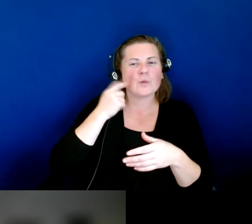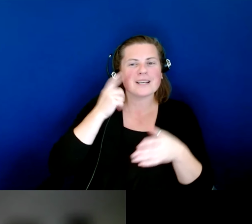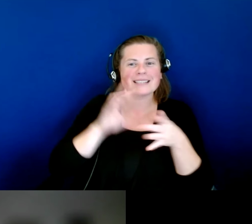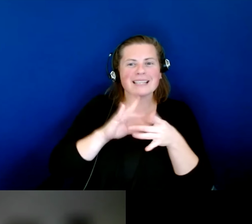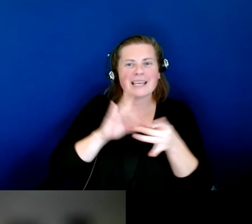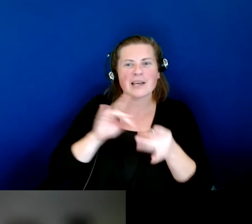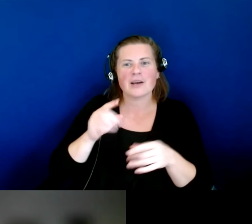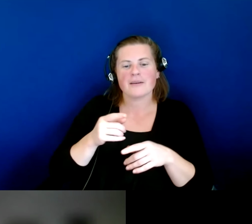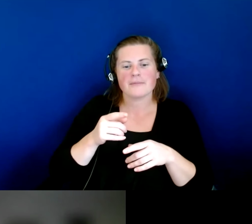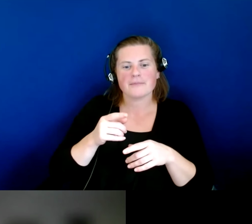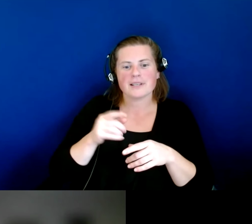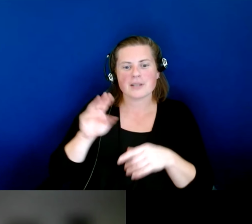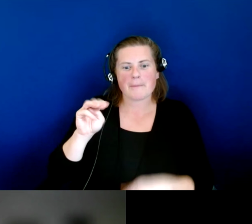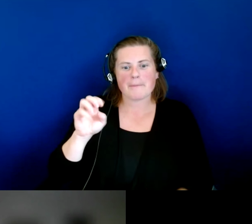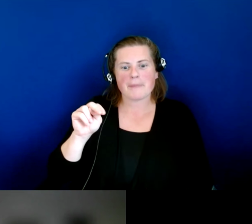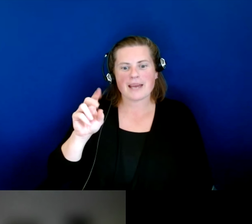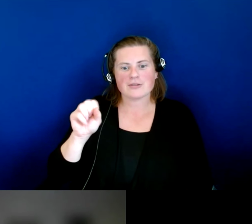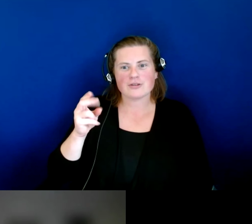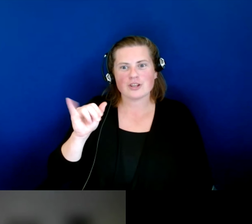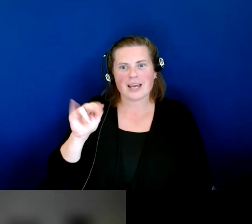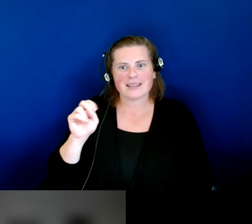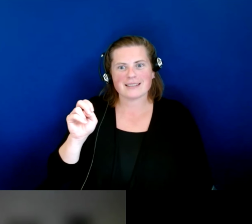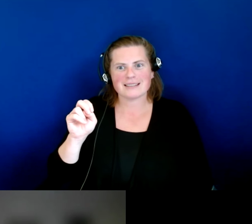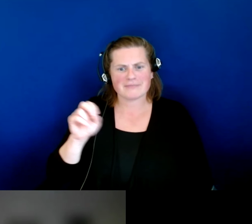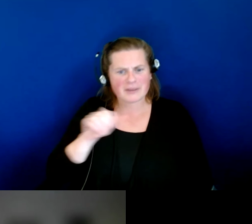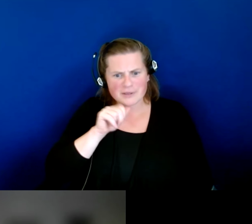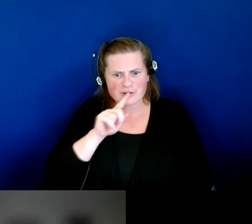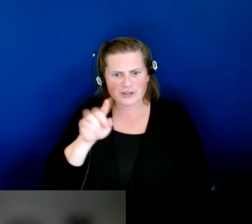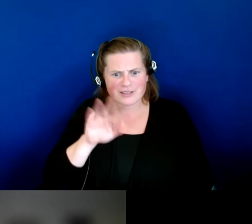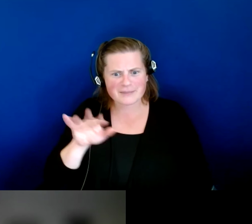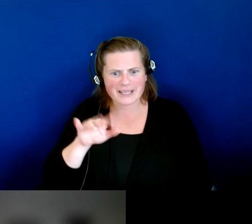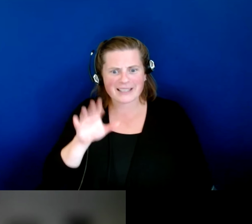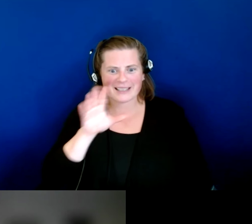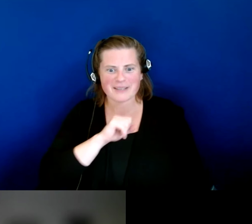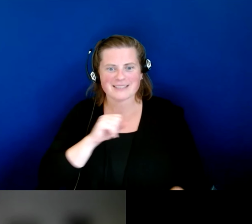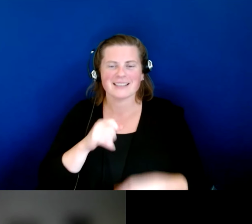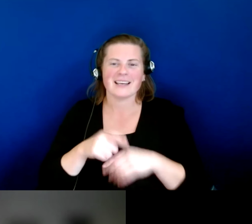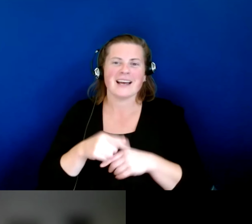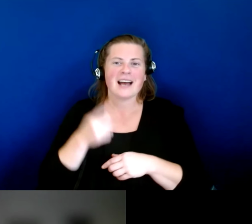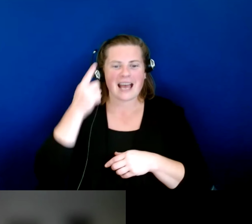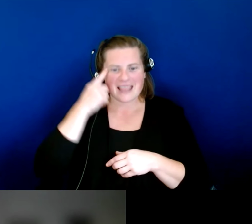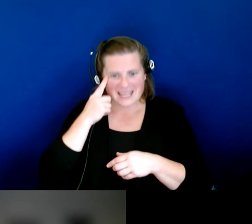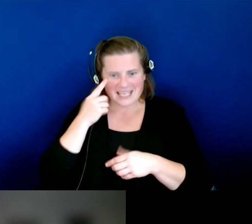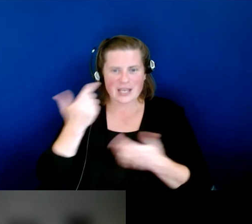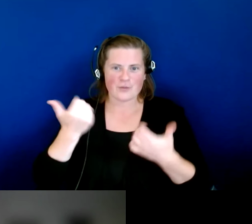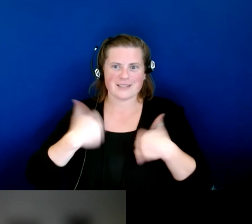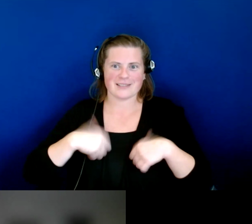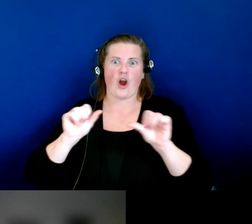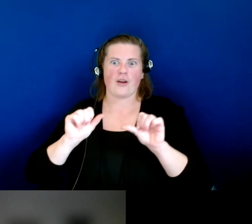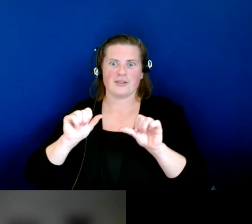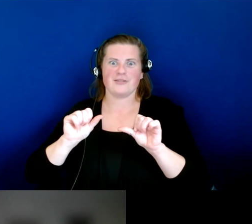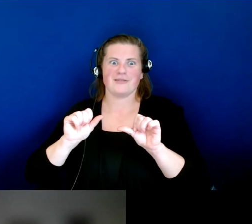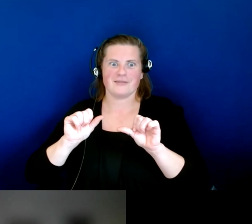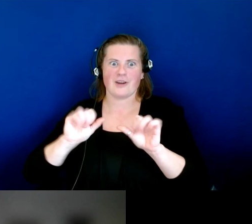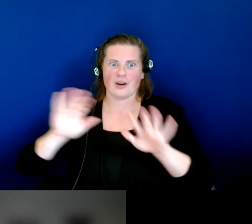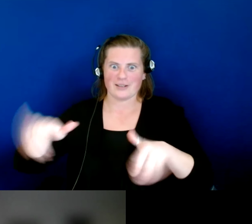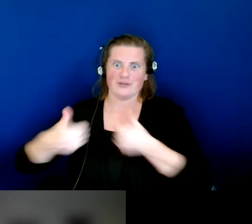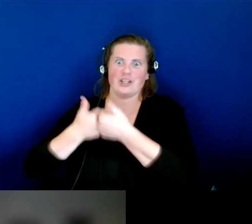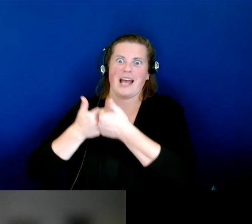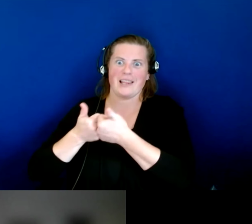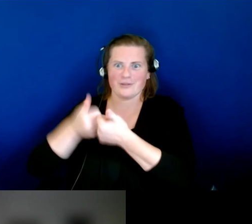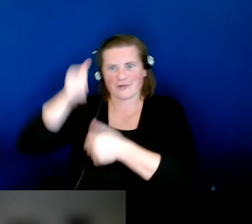we did anticipate that it might be challenging to have men signing up for a program like this. So